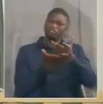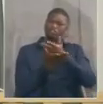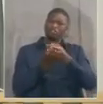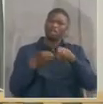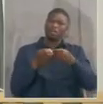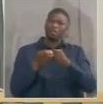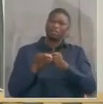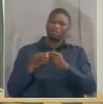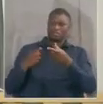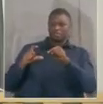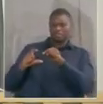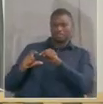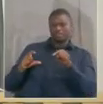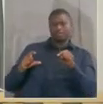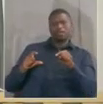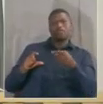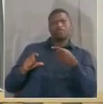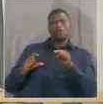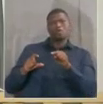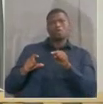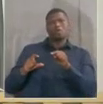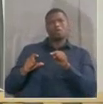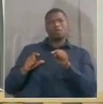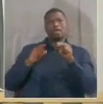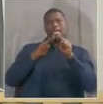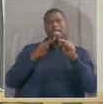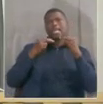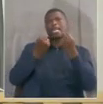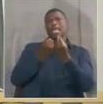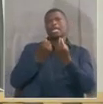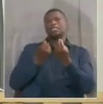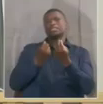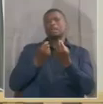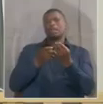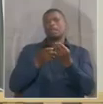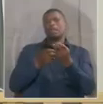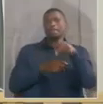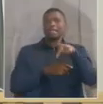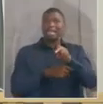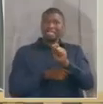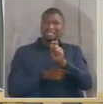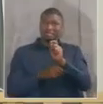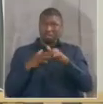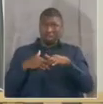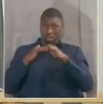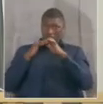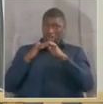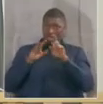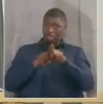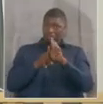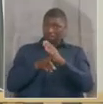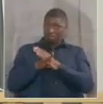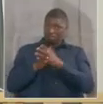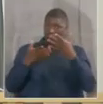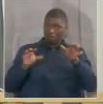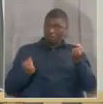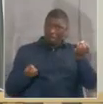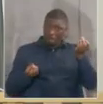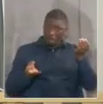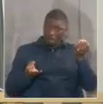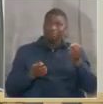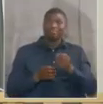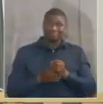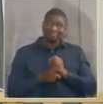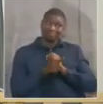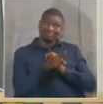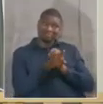part of the establishment of the National Political Killings Task Team, that the